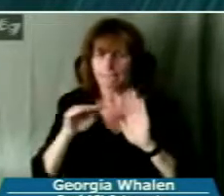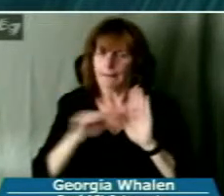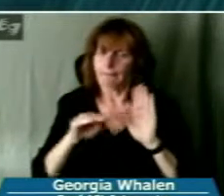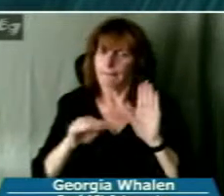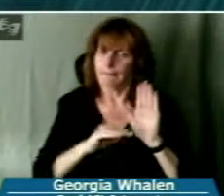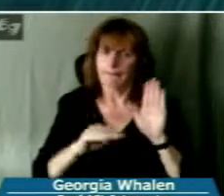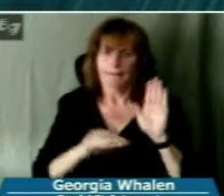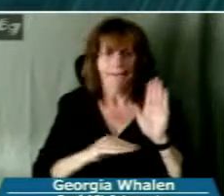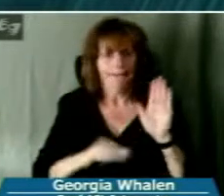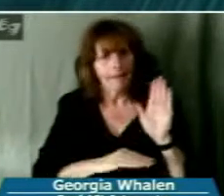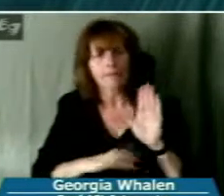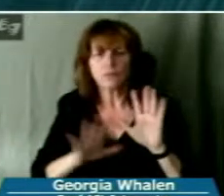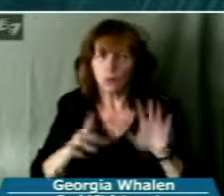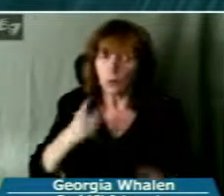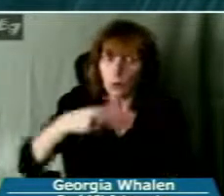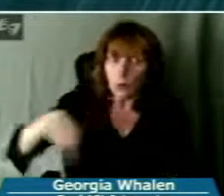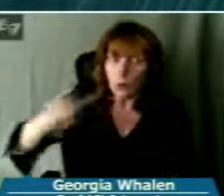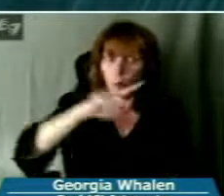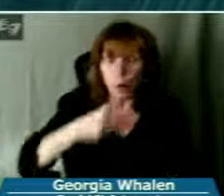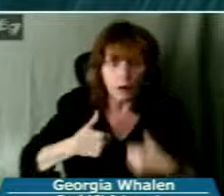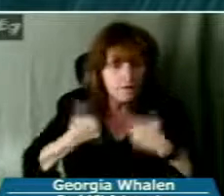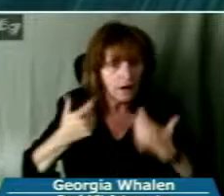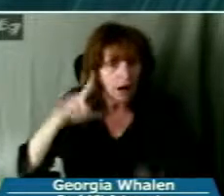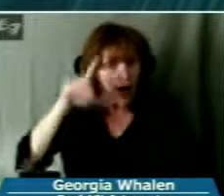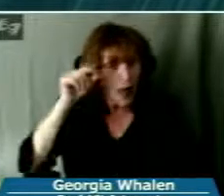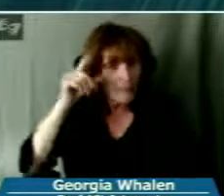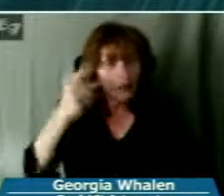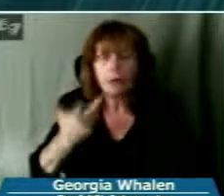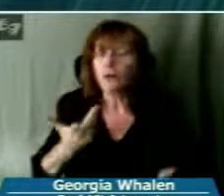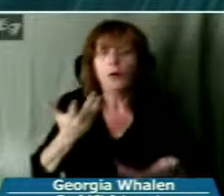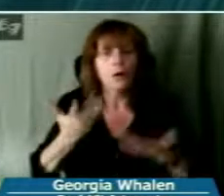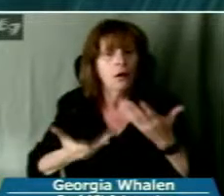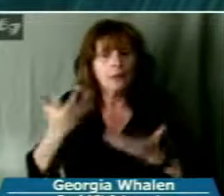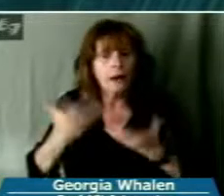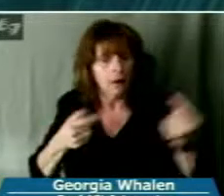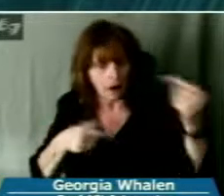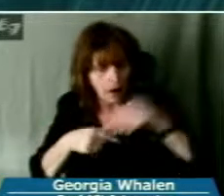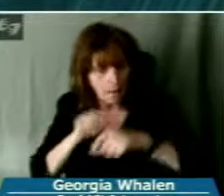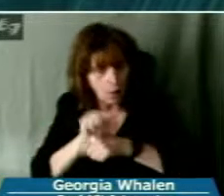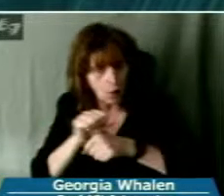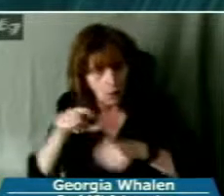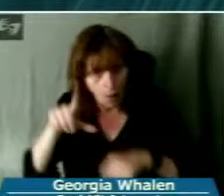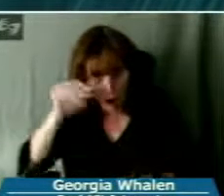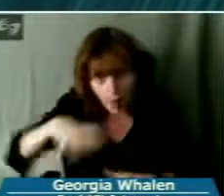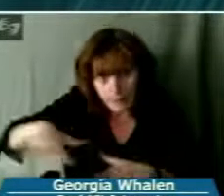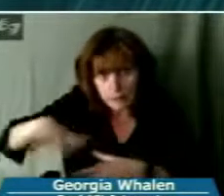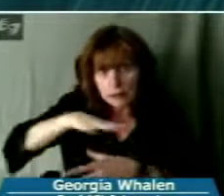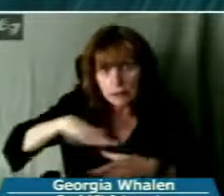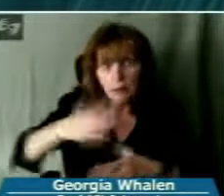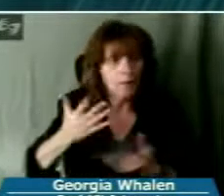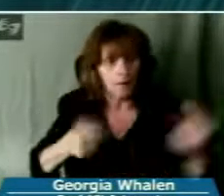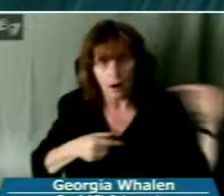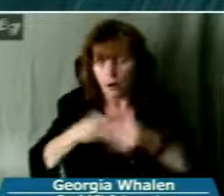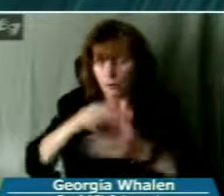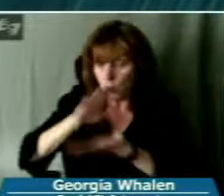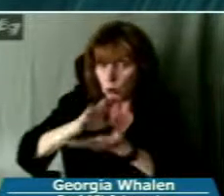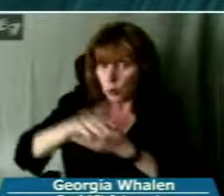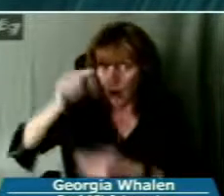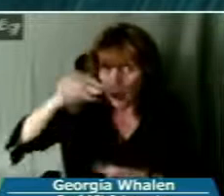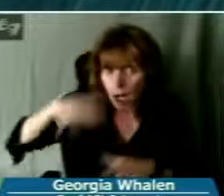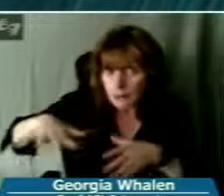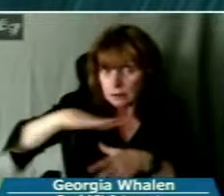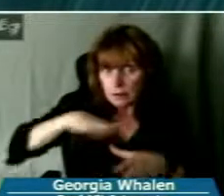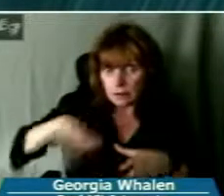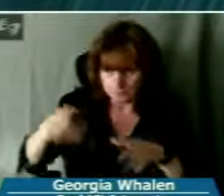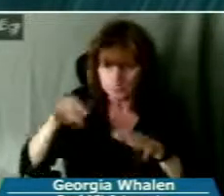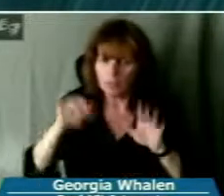those who call Hamilton home or do business in Hamilton or are studying in Hamilton, what they can expect from their municipal government. But the other side